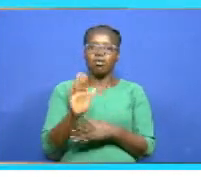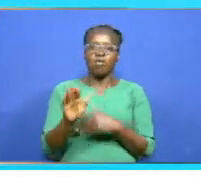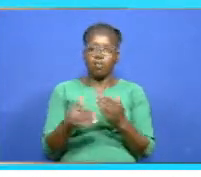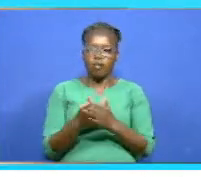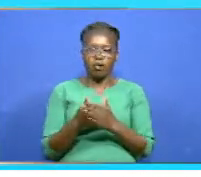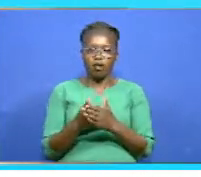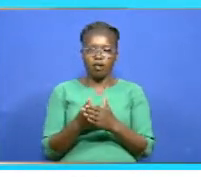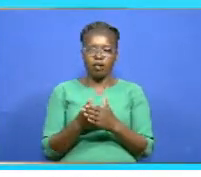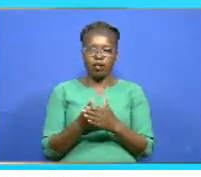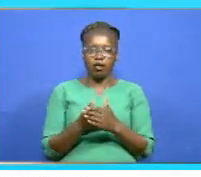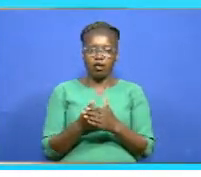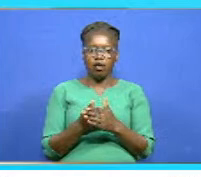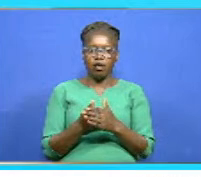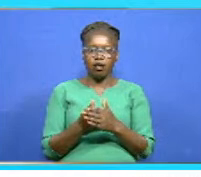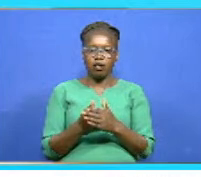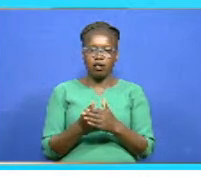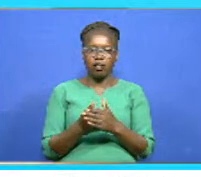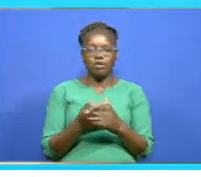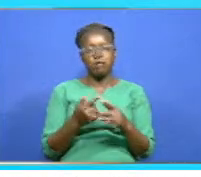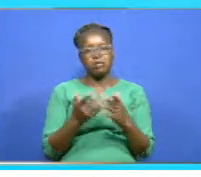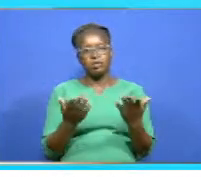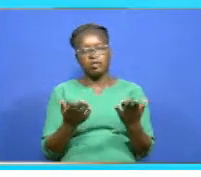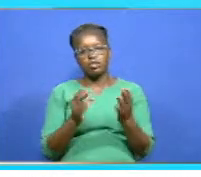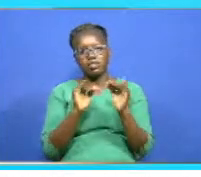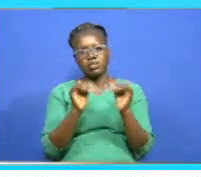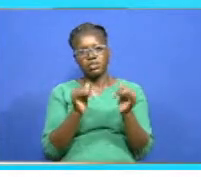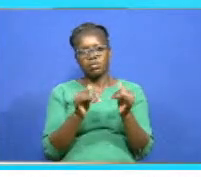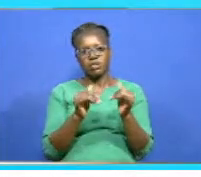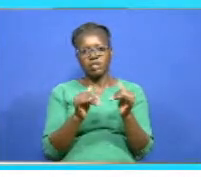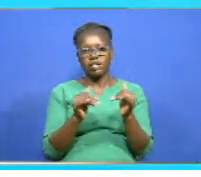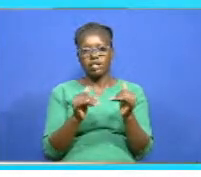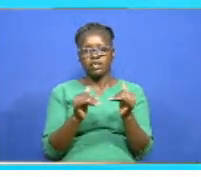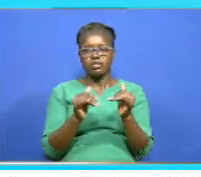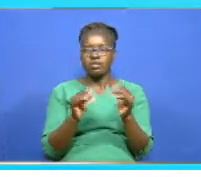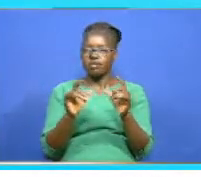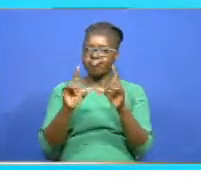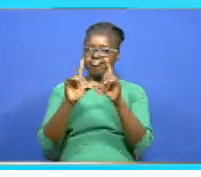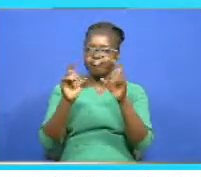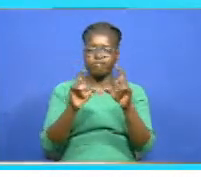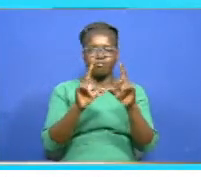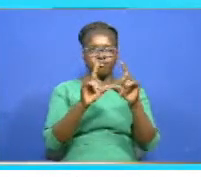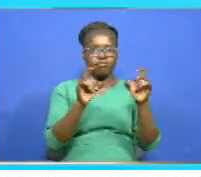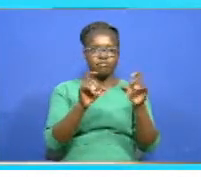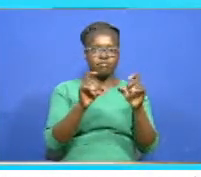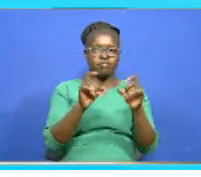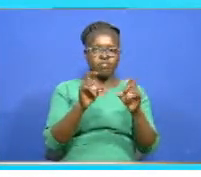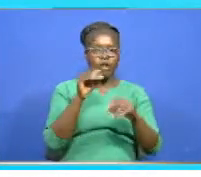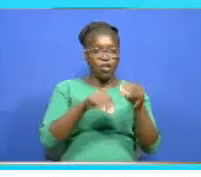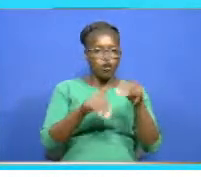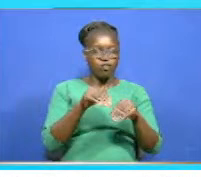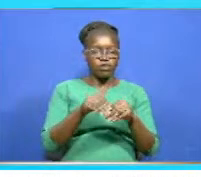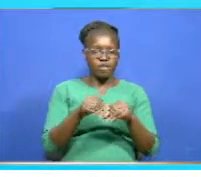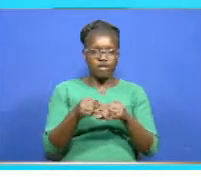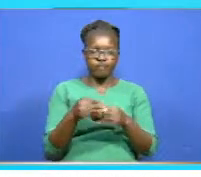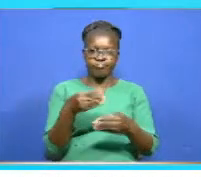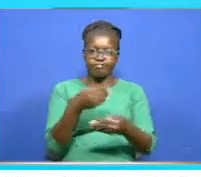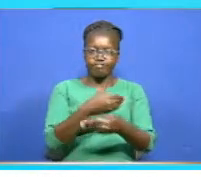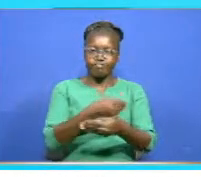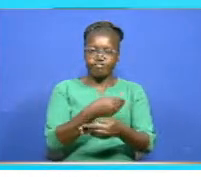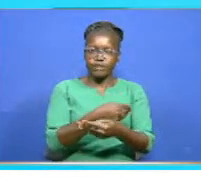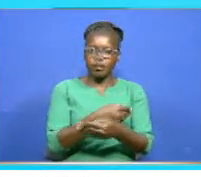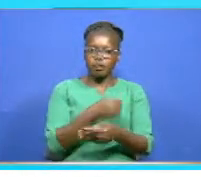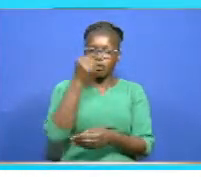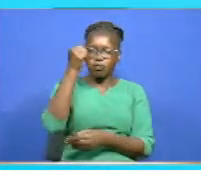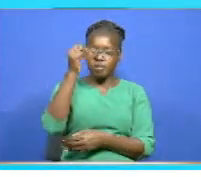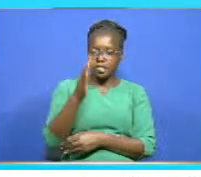But looking at what we saw, even in media, we saw some clips circulating of voter bribery, and we saw some